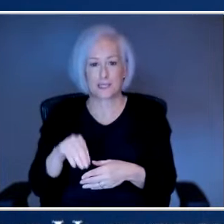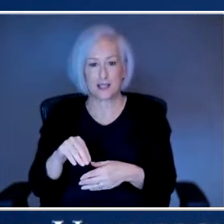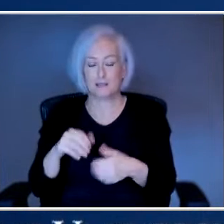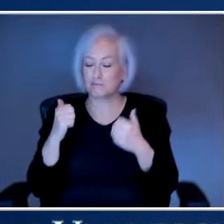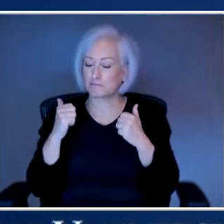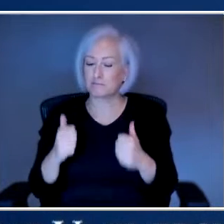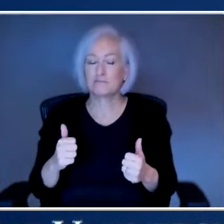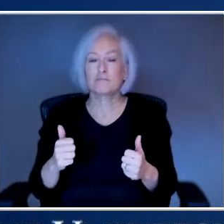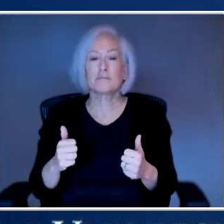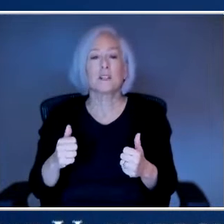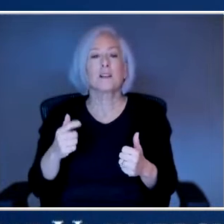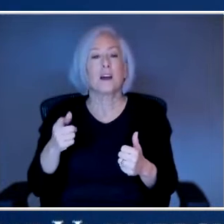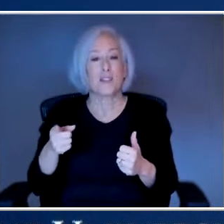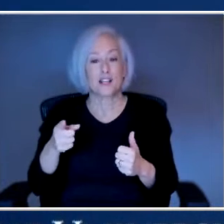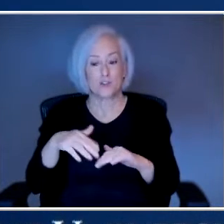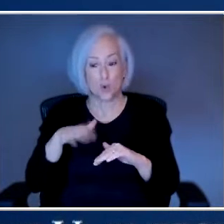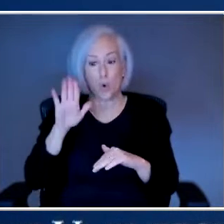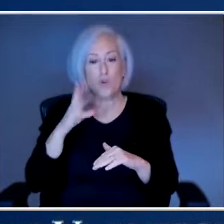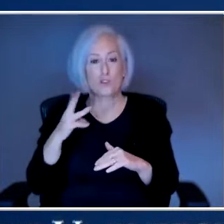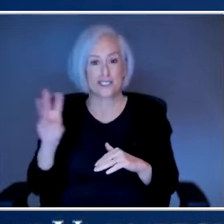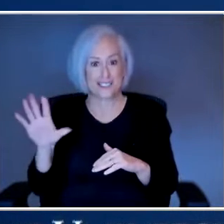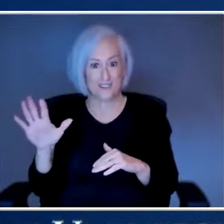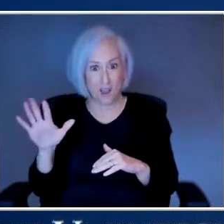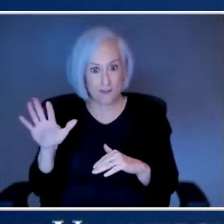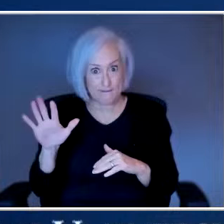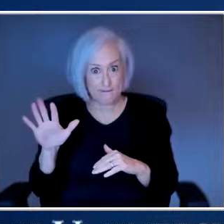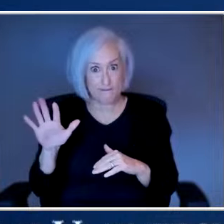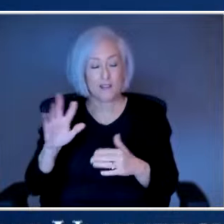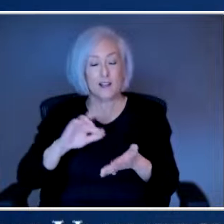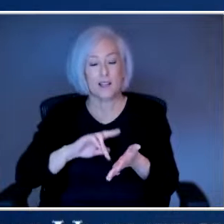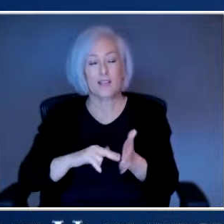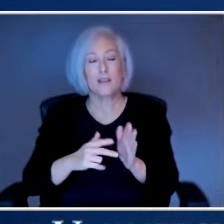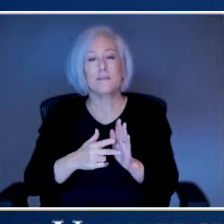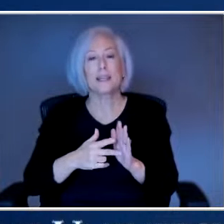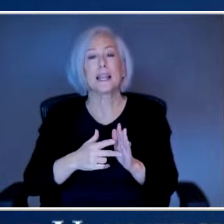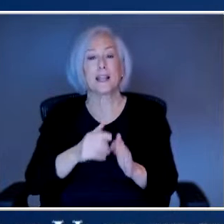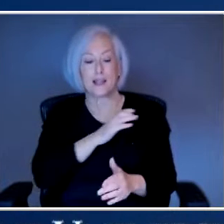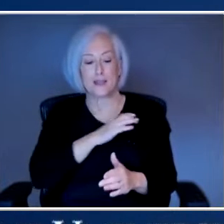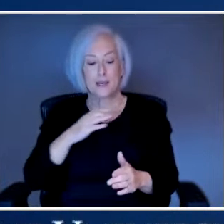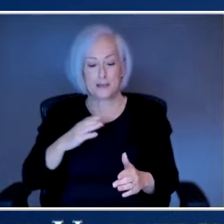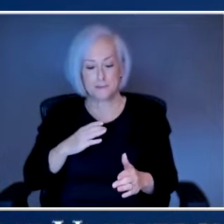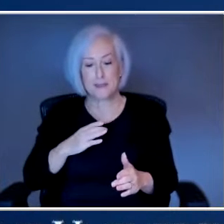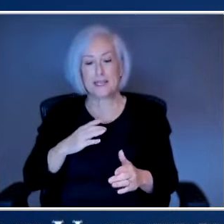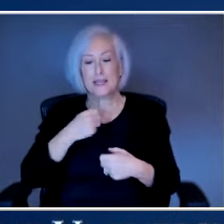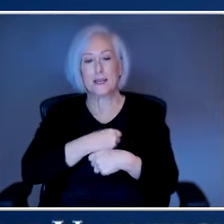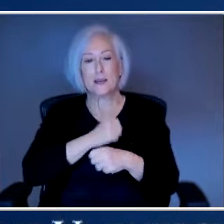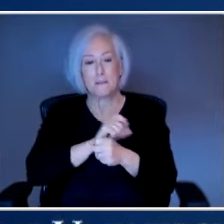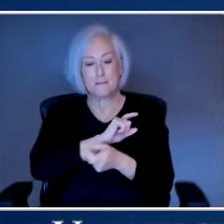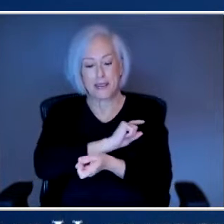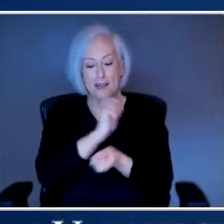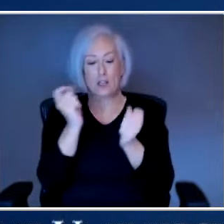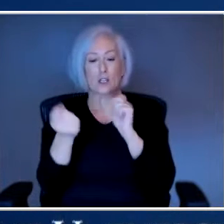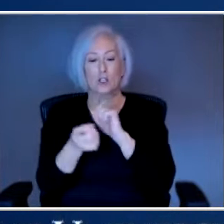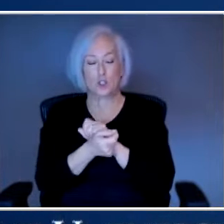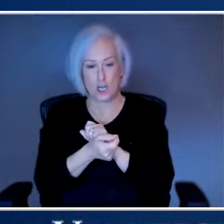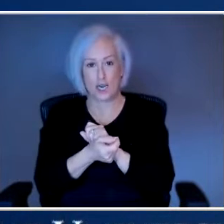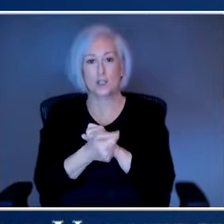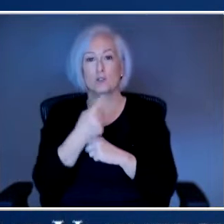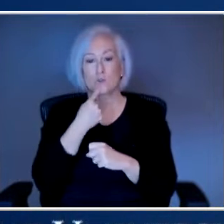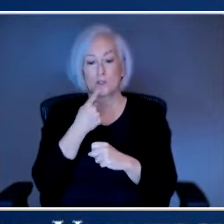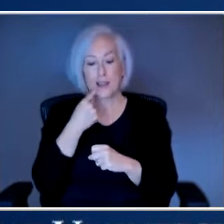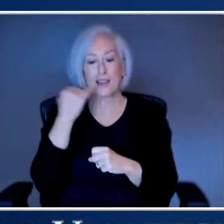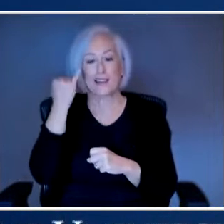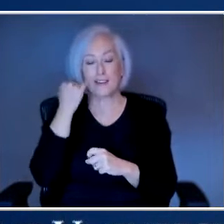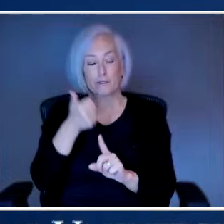what drove the committee to make that change in that designation, that people over 65 should